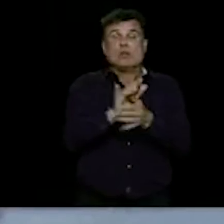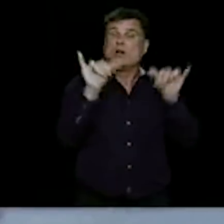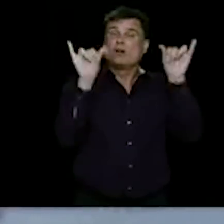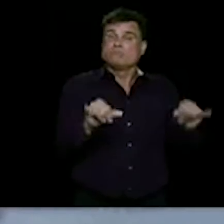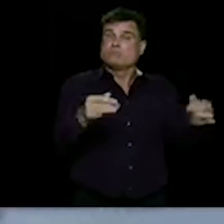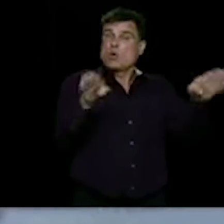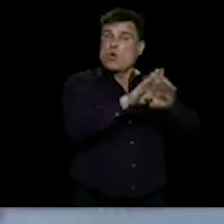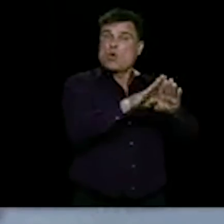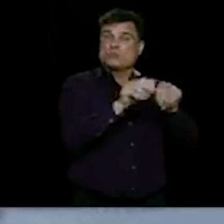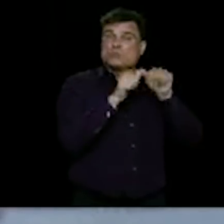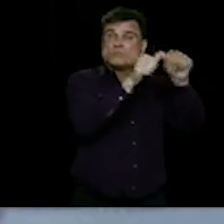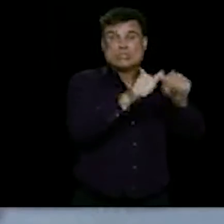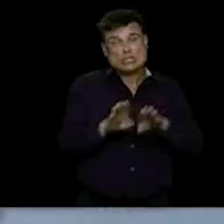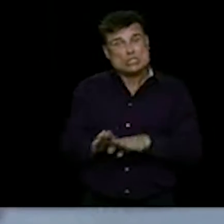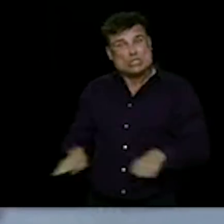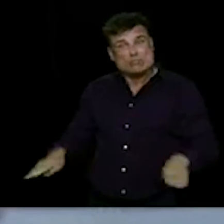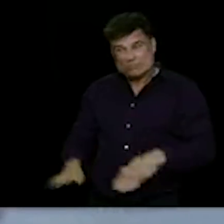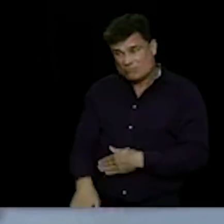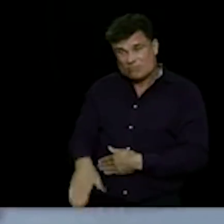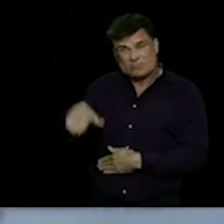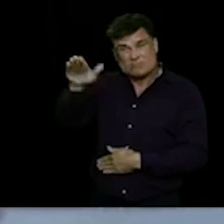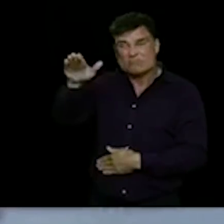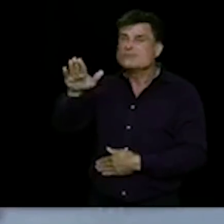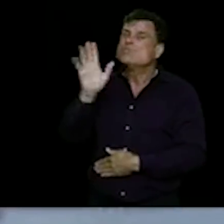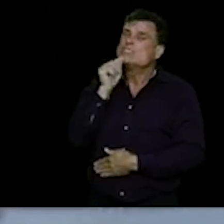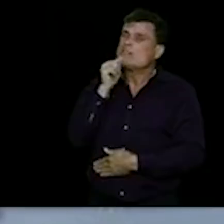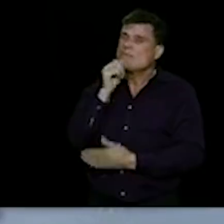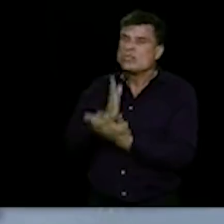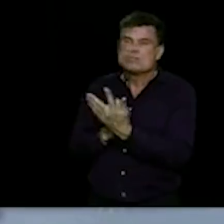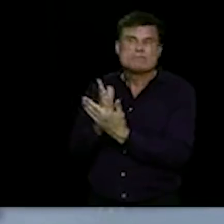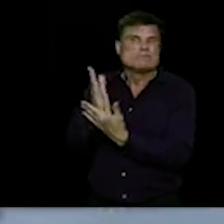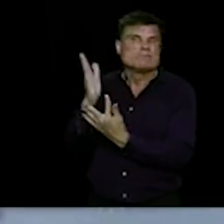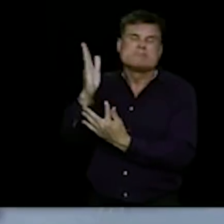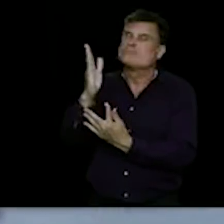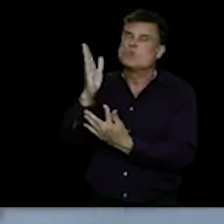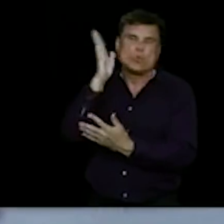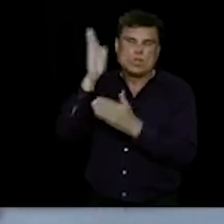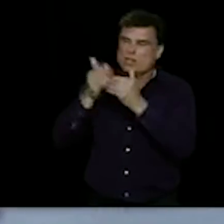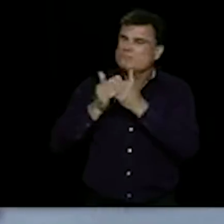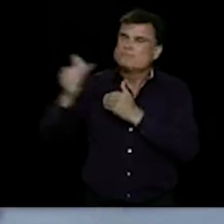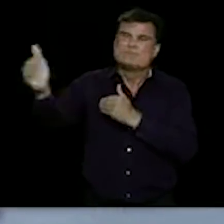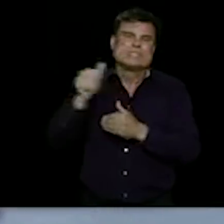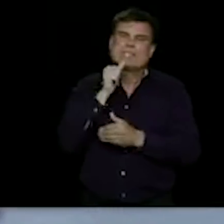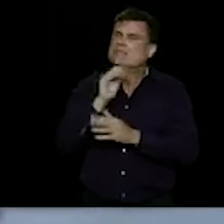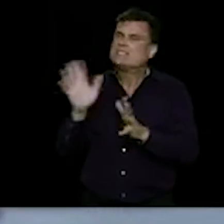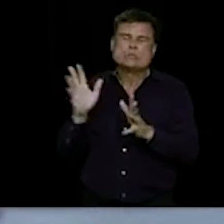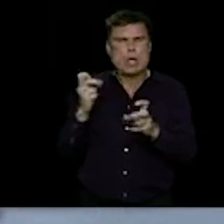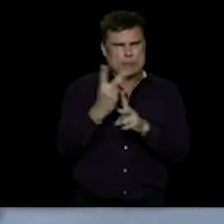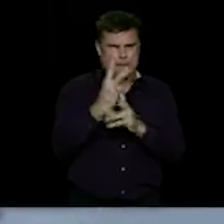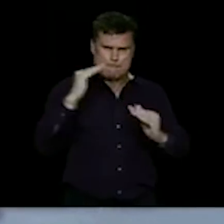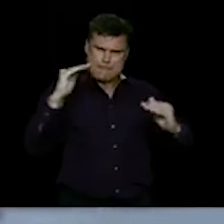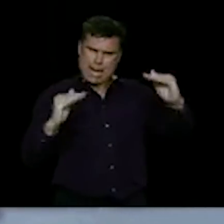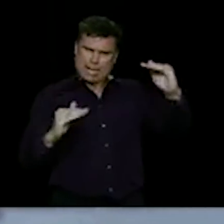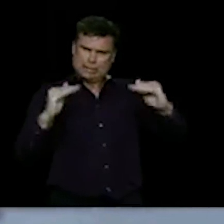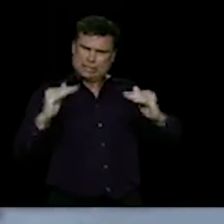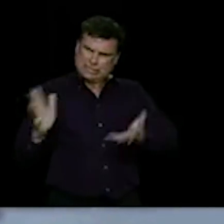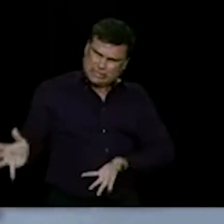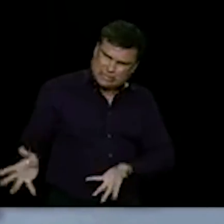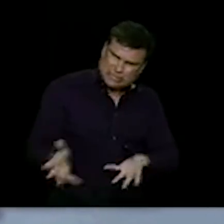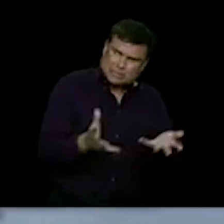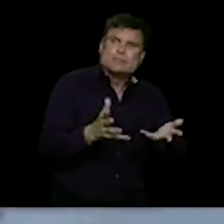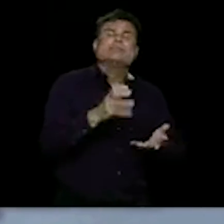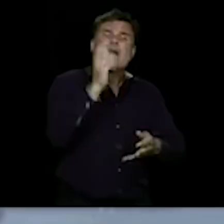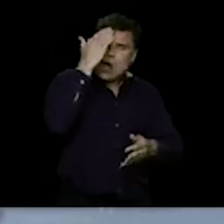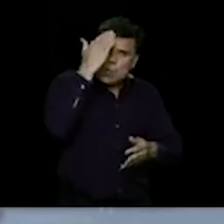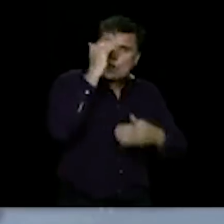high, but we need to understand that all that we are doing to keep our low community transmission enables us to